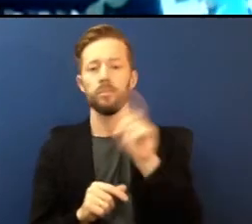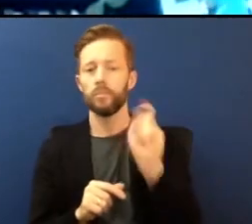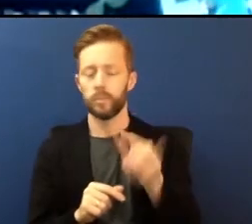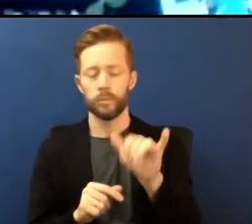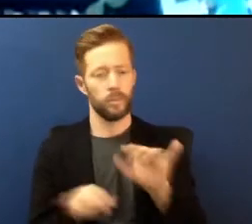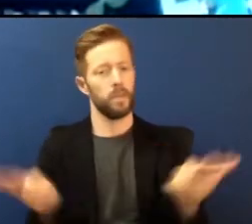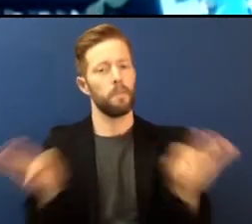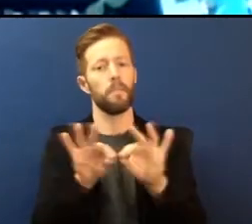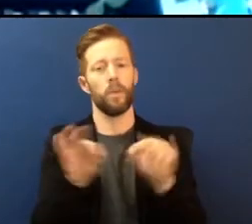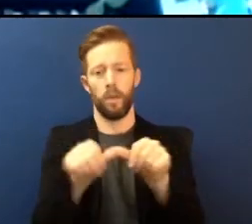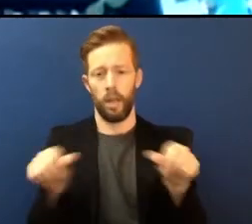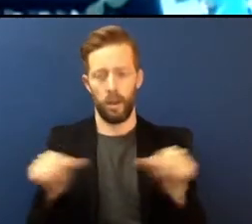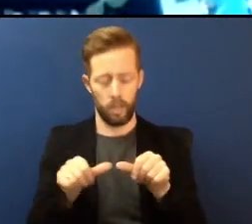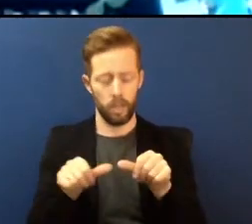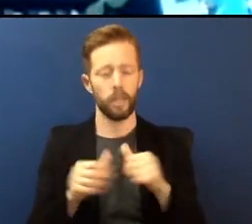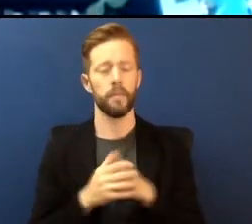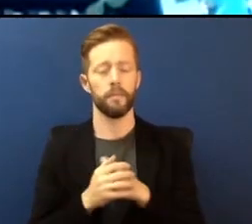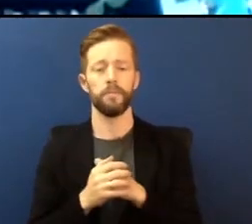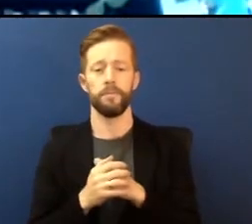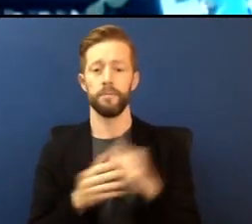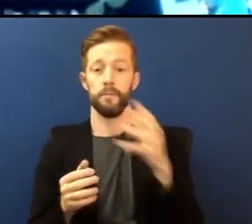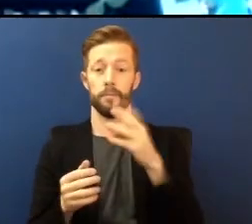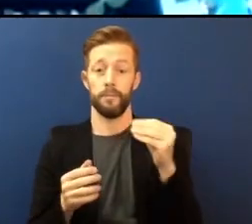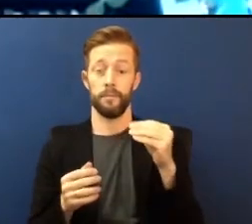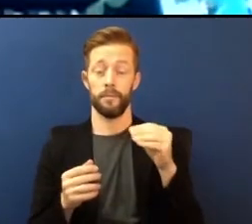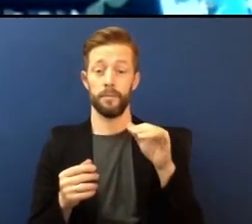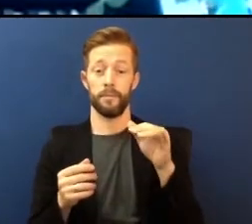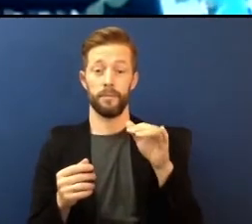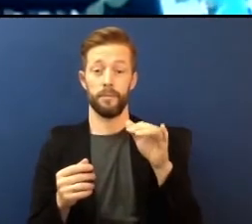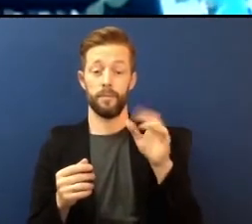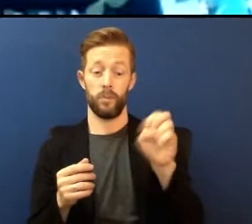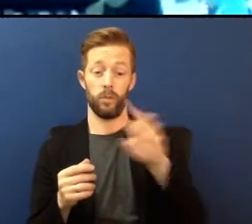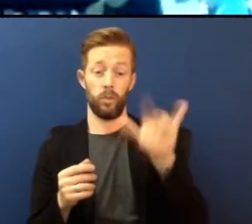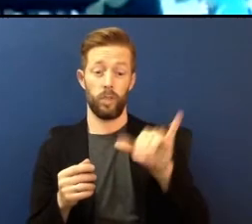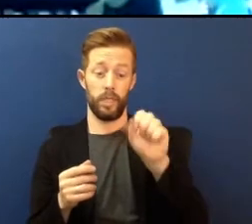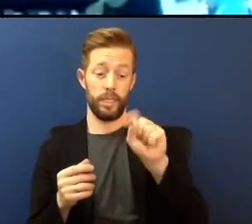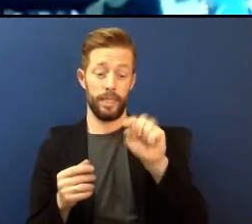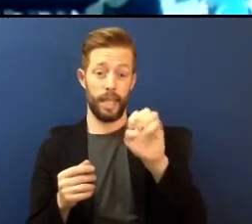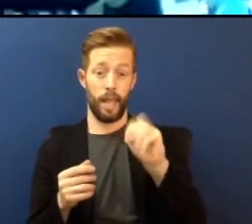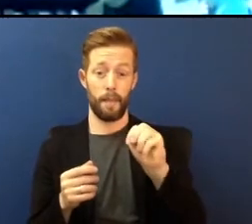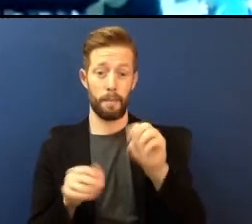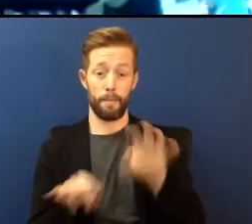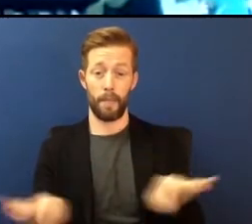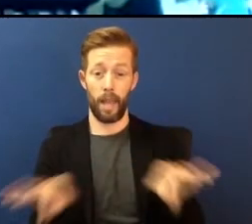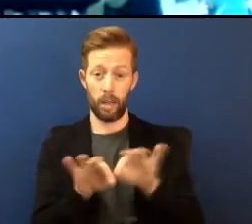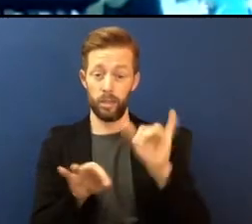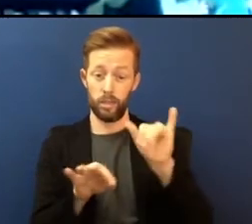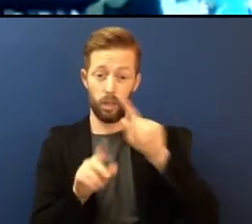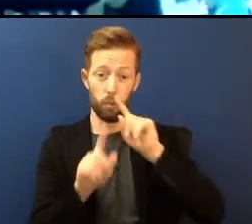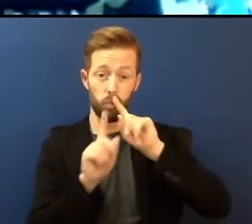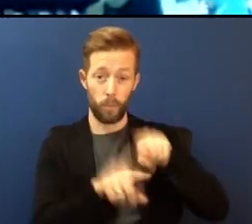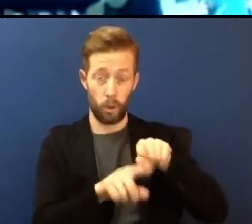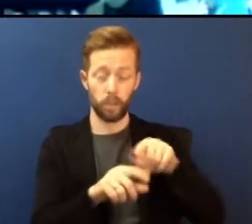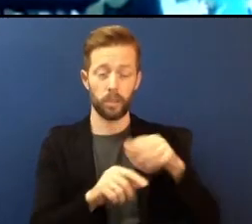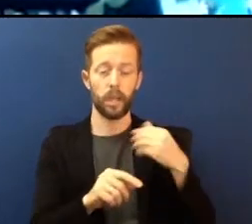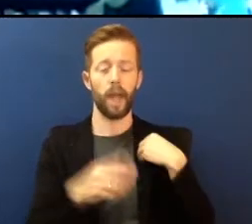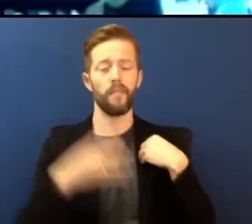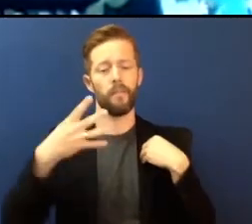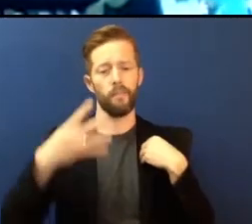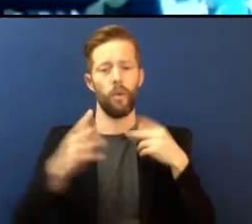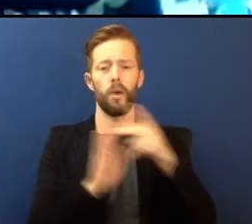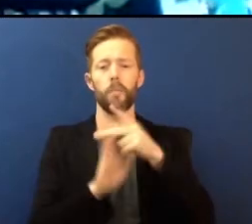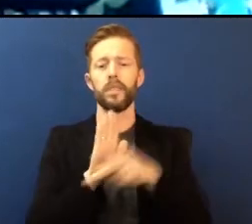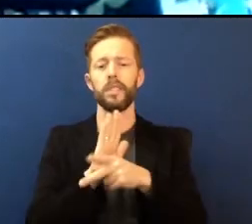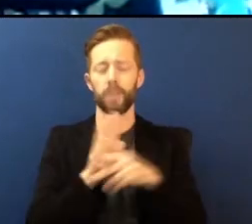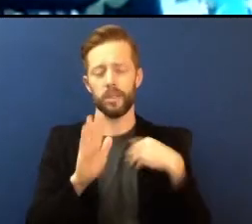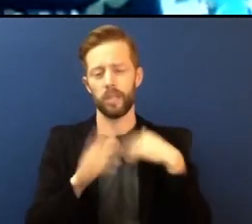That's a good question, and it's an important area. And one of the things, if you actually look at this report, Early STEM Matters, we have,